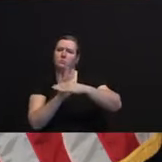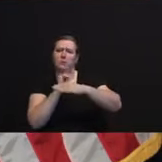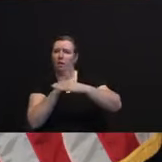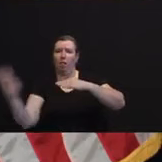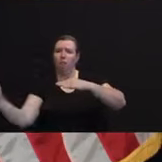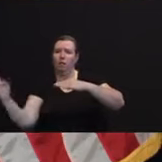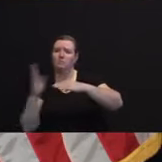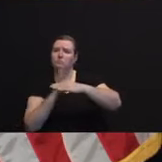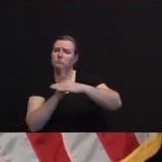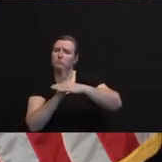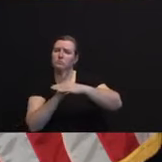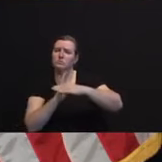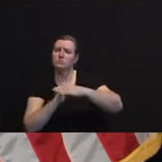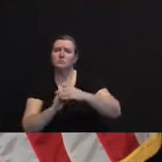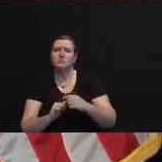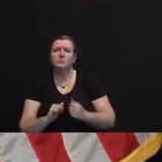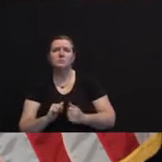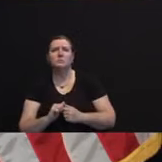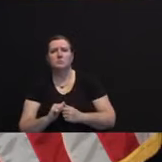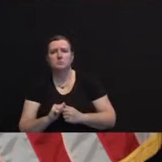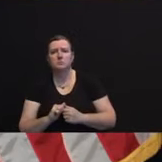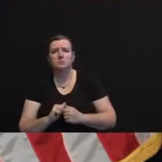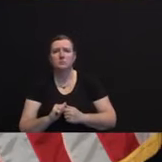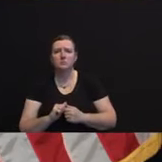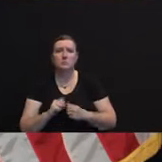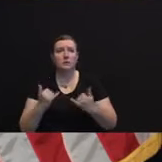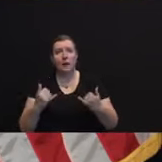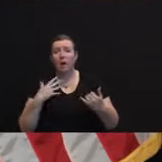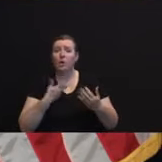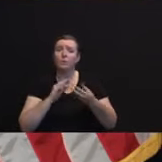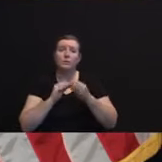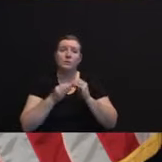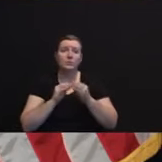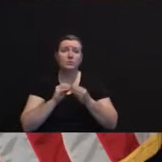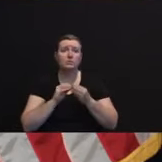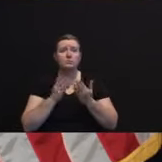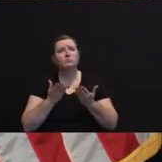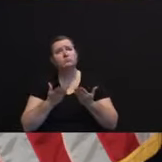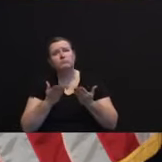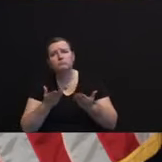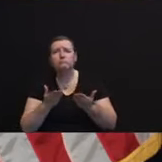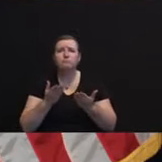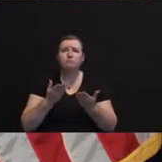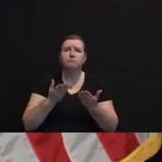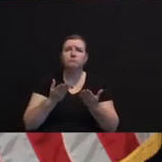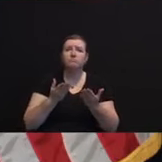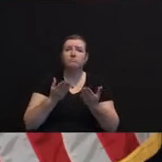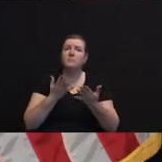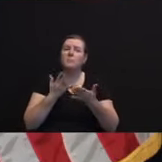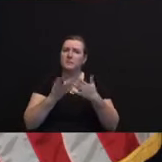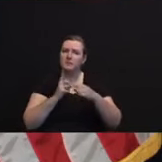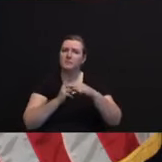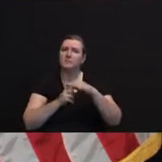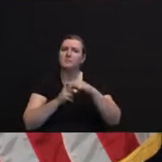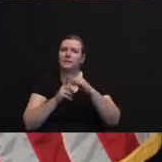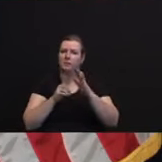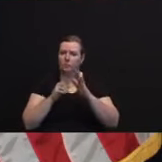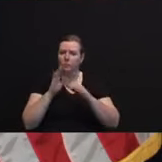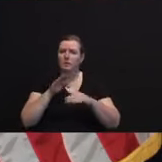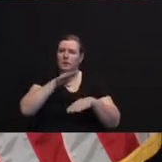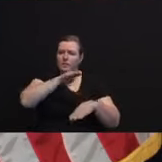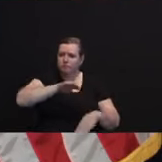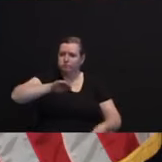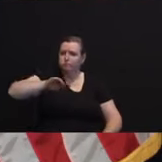indicators. Right now, our numbers suggest that we're probably on a positive trajectory, that pretty soon probably we'll